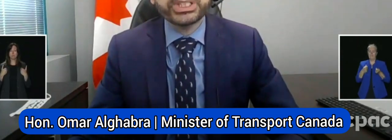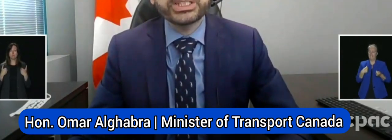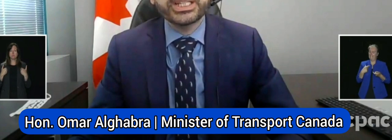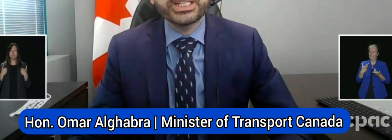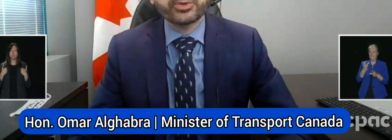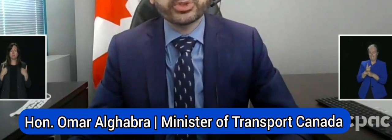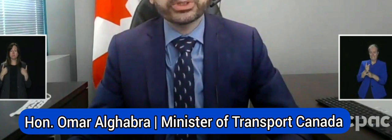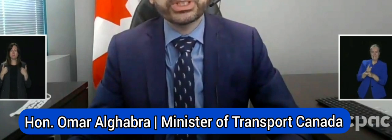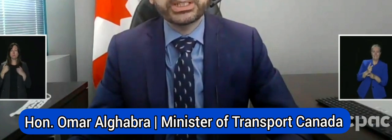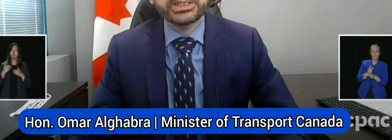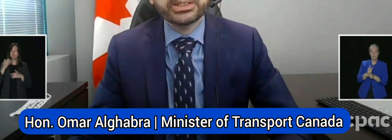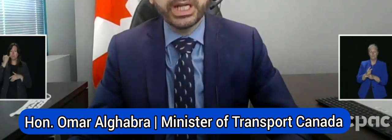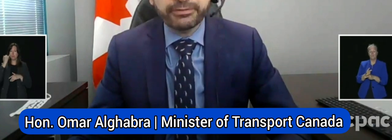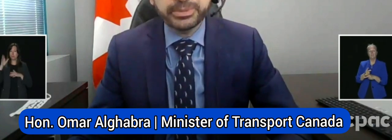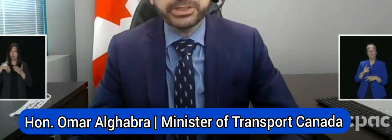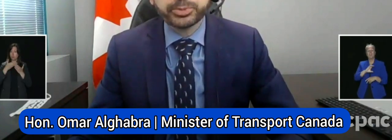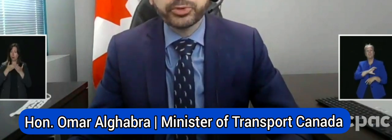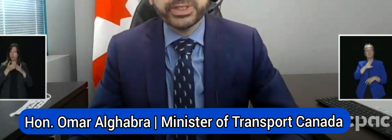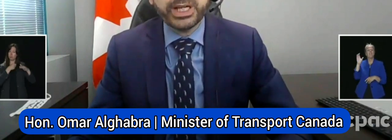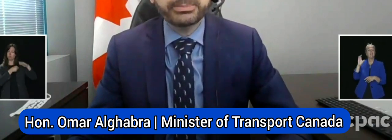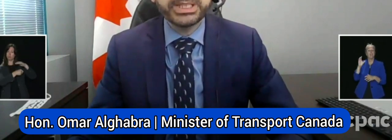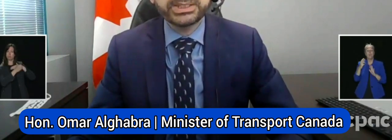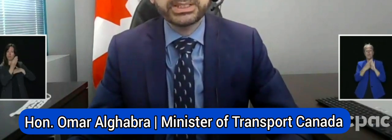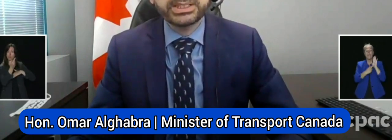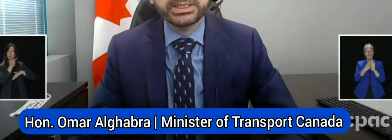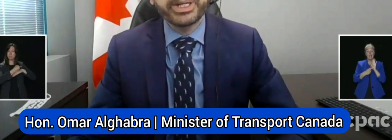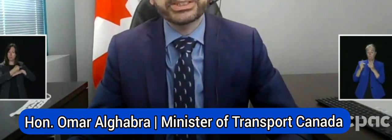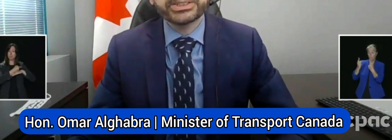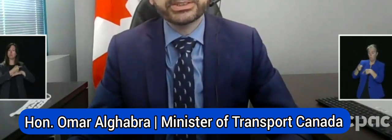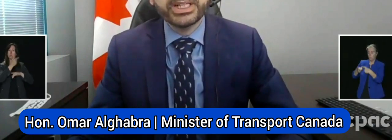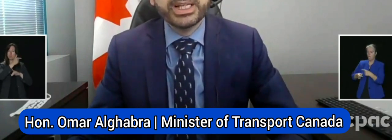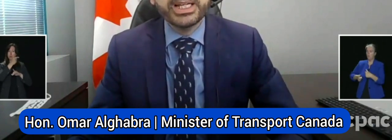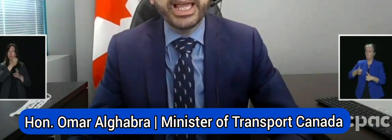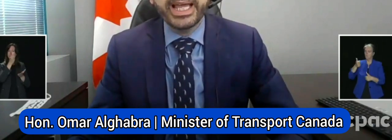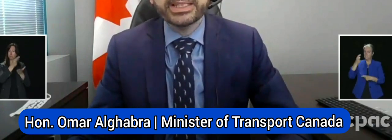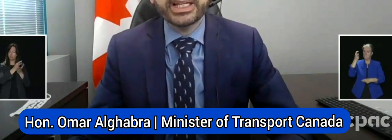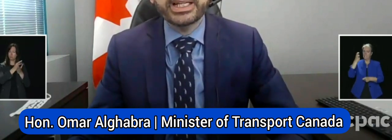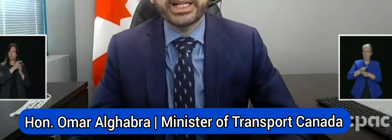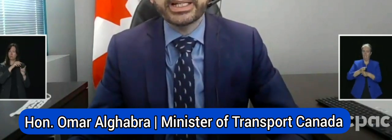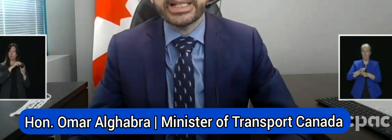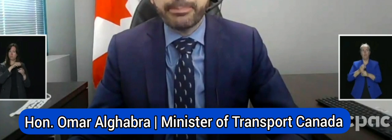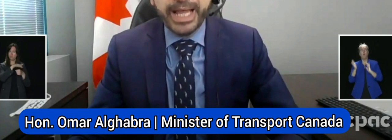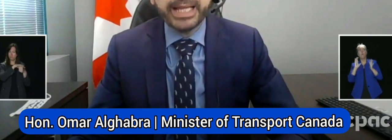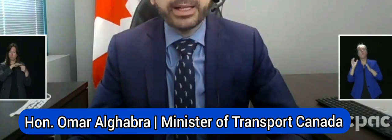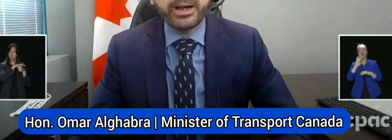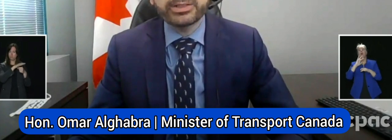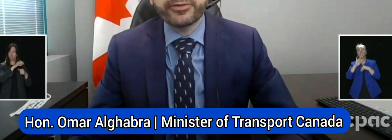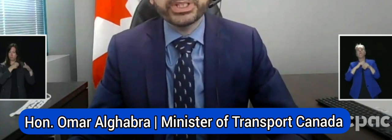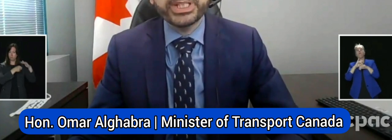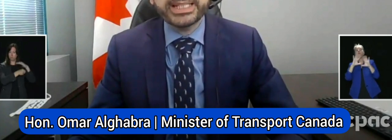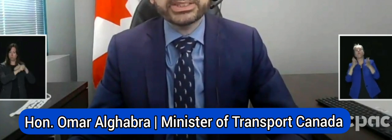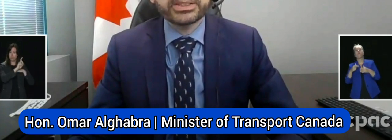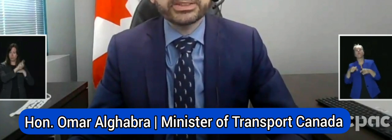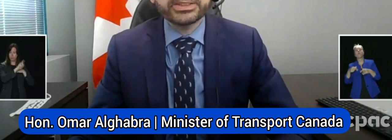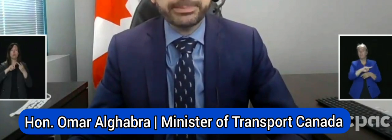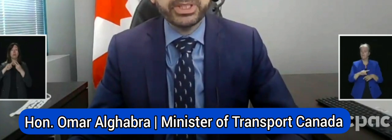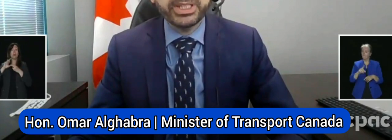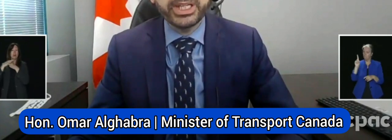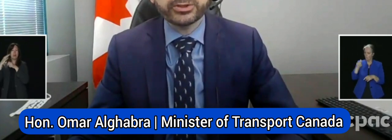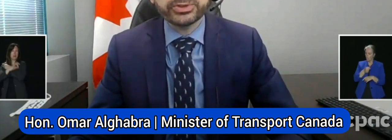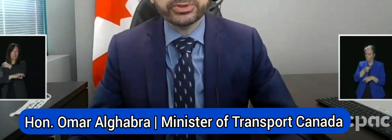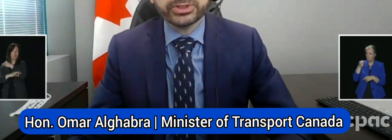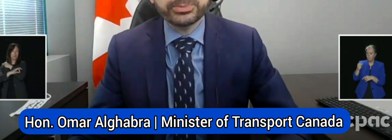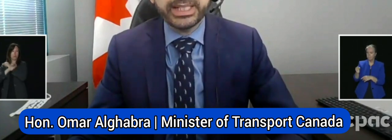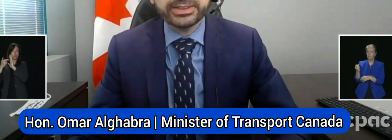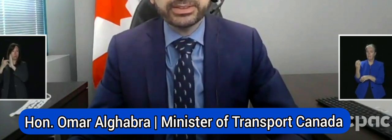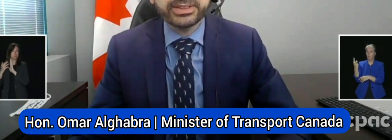with a strict 14-day quarantine, government-approved accommodation measures, and a ban on foreign nationals except